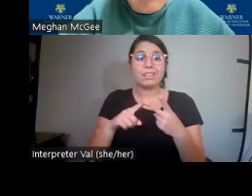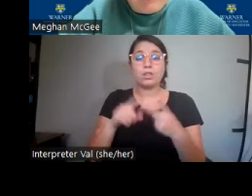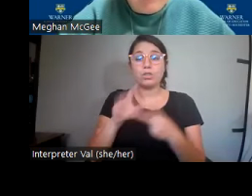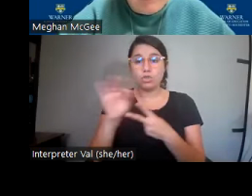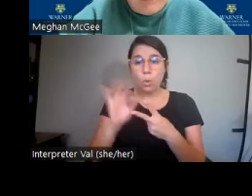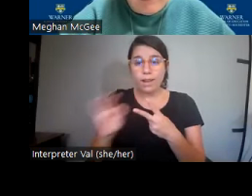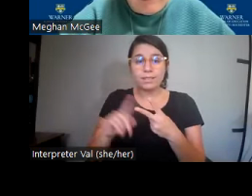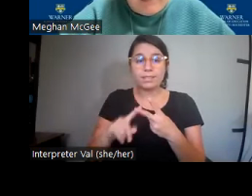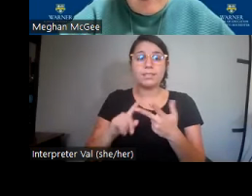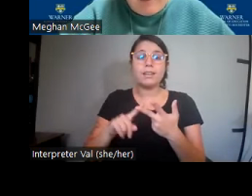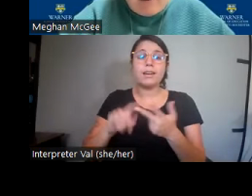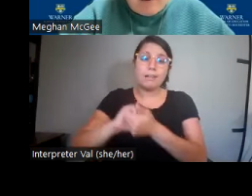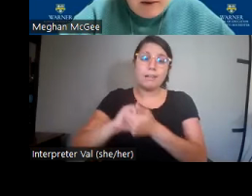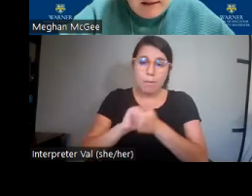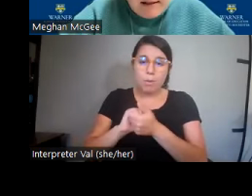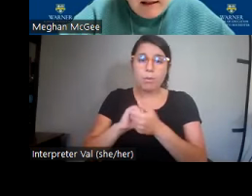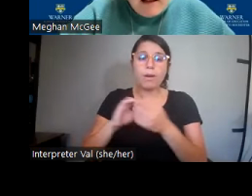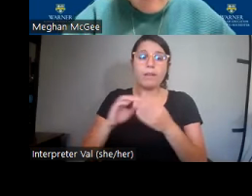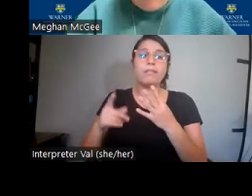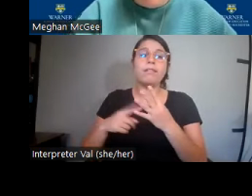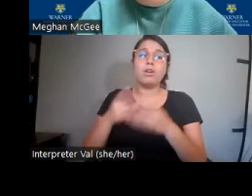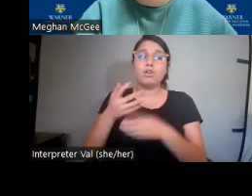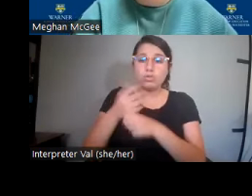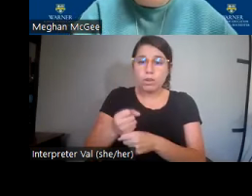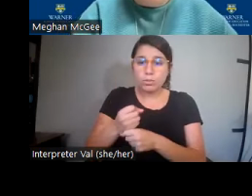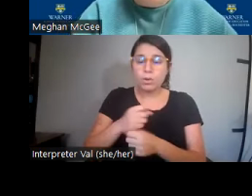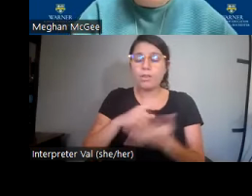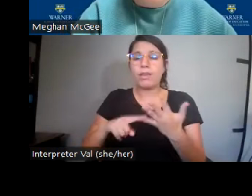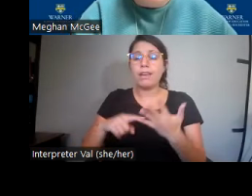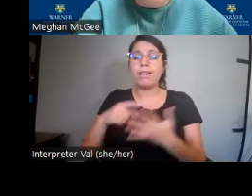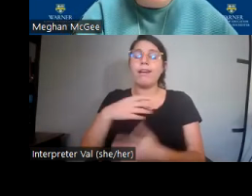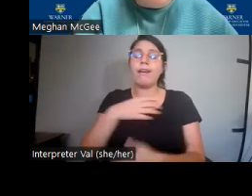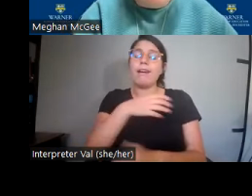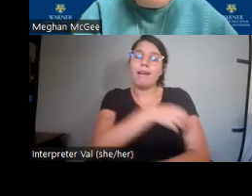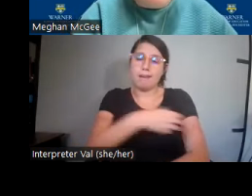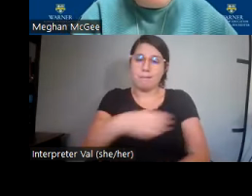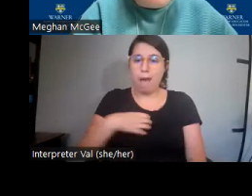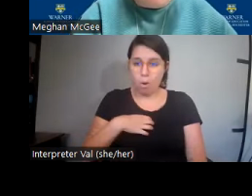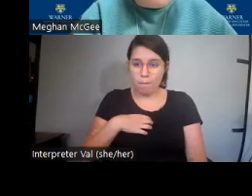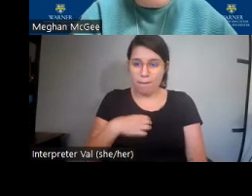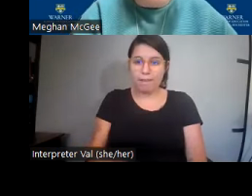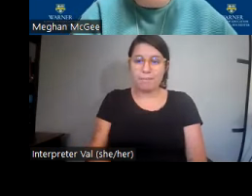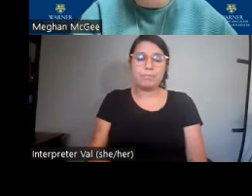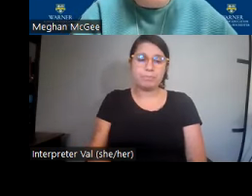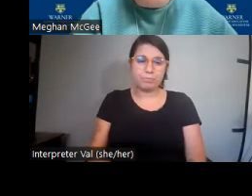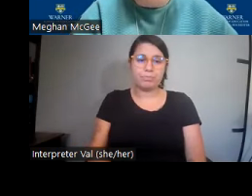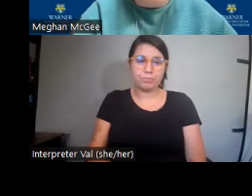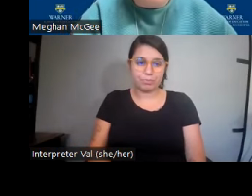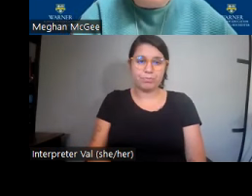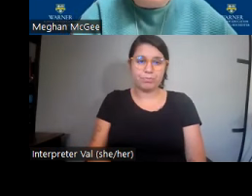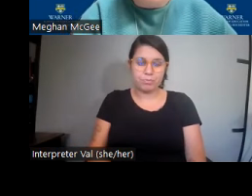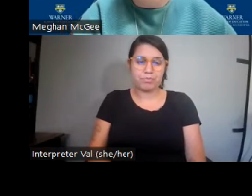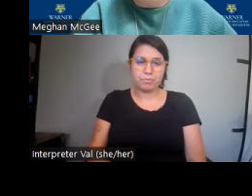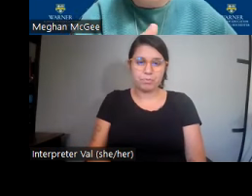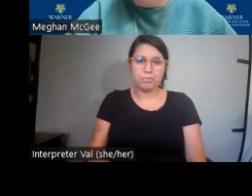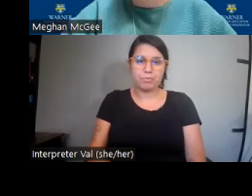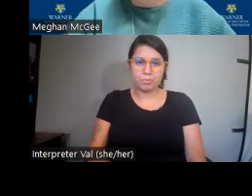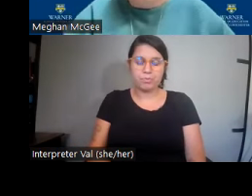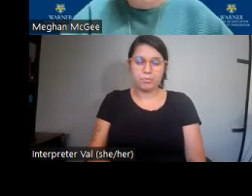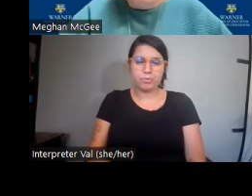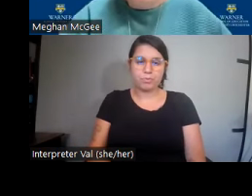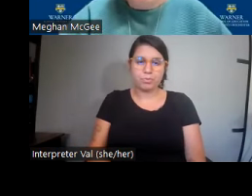collaboration, trustworthiness, and empowerment. And the piece that also I think is important to recognize is